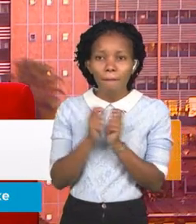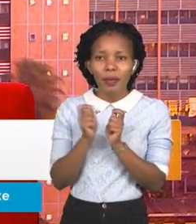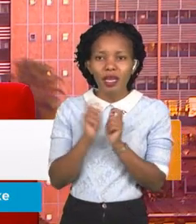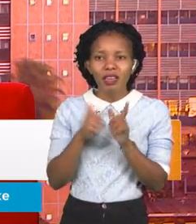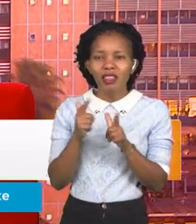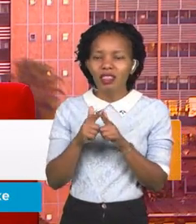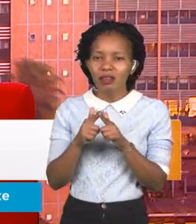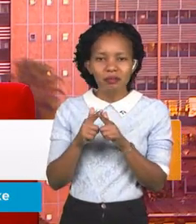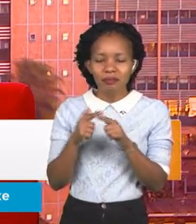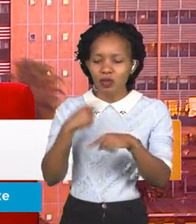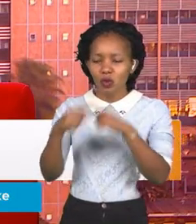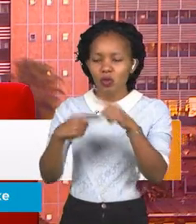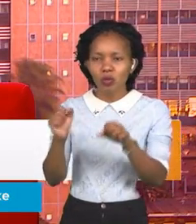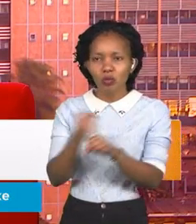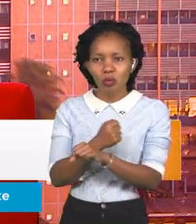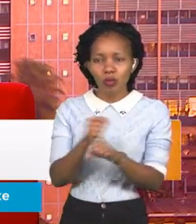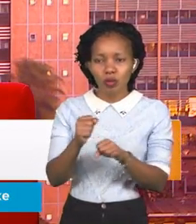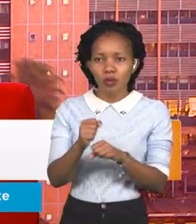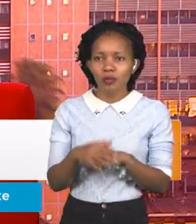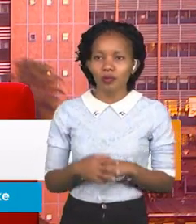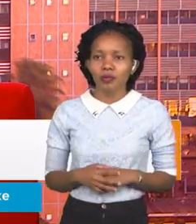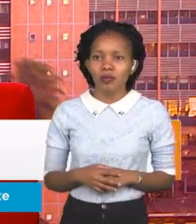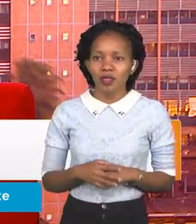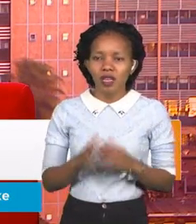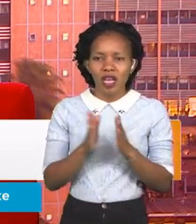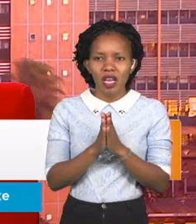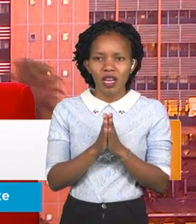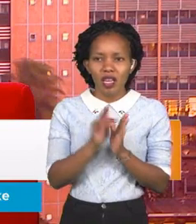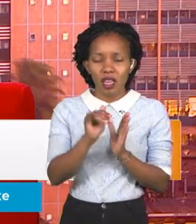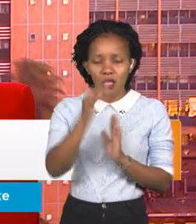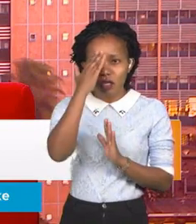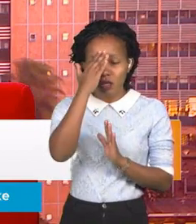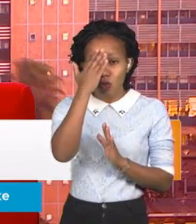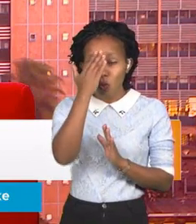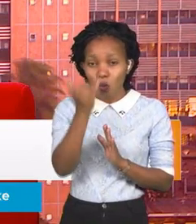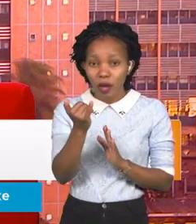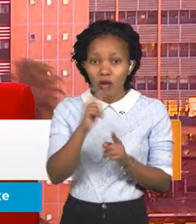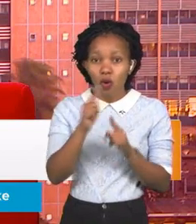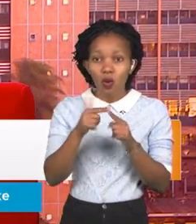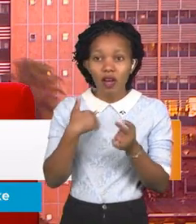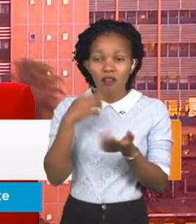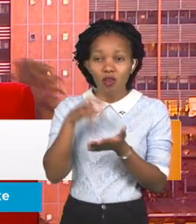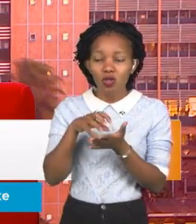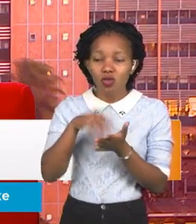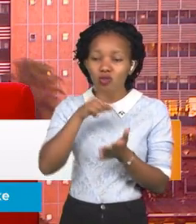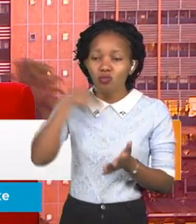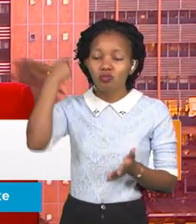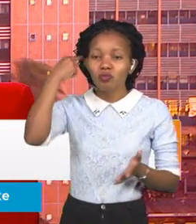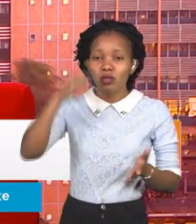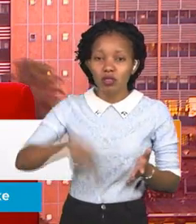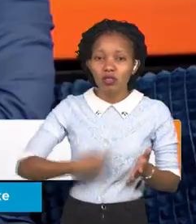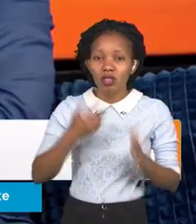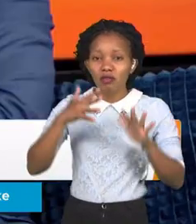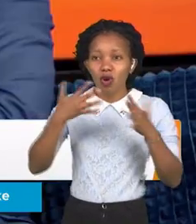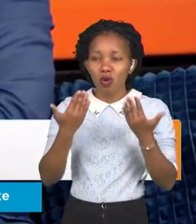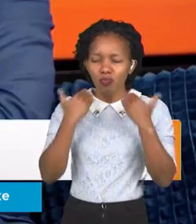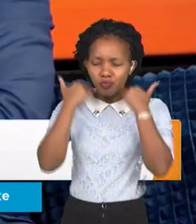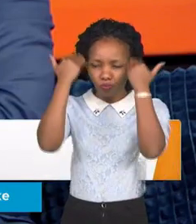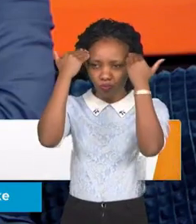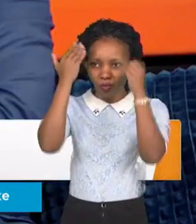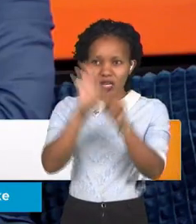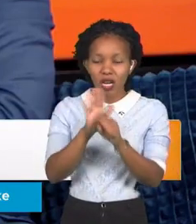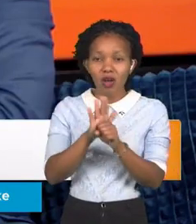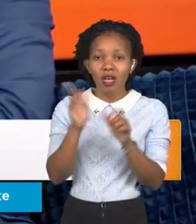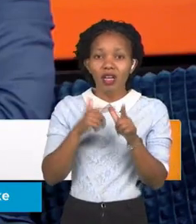go somewhere, had to be inflicted somewhere. And that's the reason why when we have cases of suicide or we have cases of depression, you find